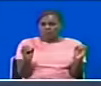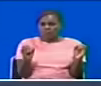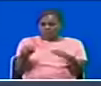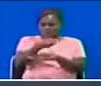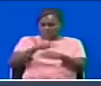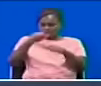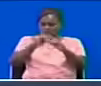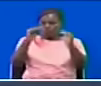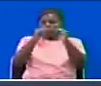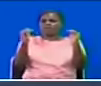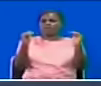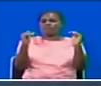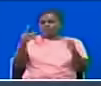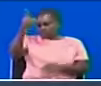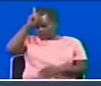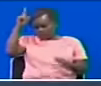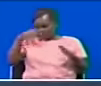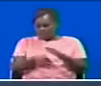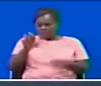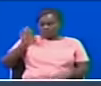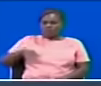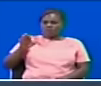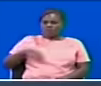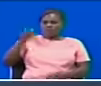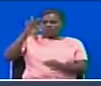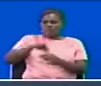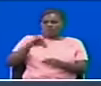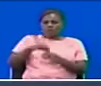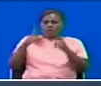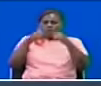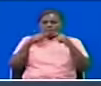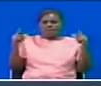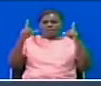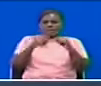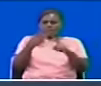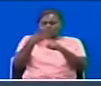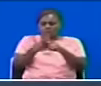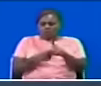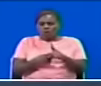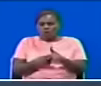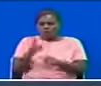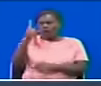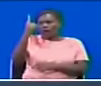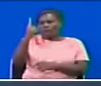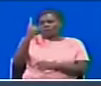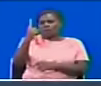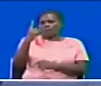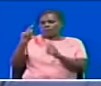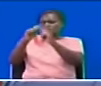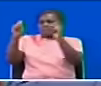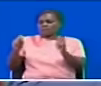national level, at the grassroots, women will vote for the messaging that has come down to them, and it is going to be an ethnic